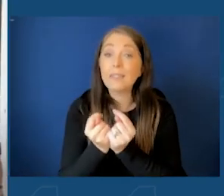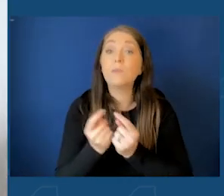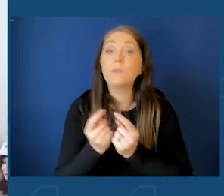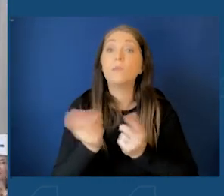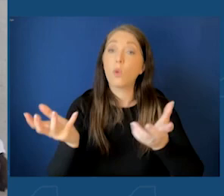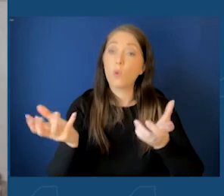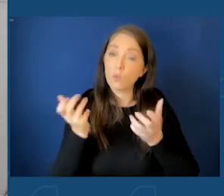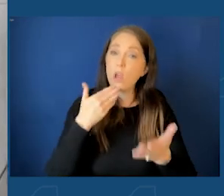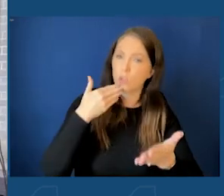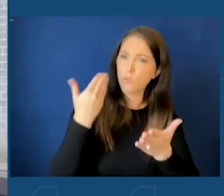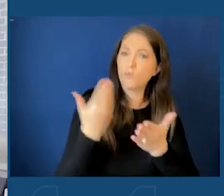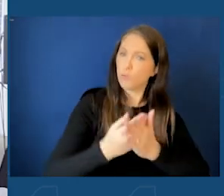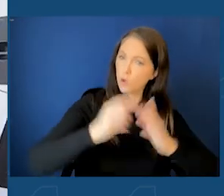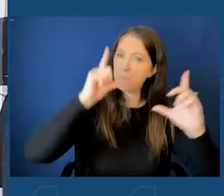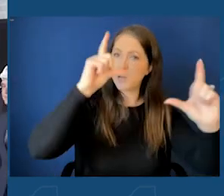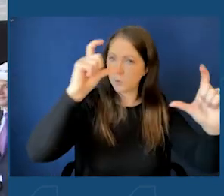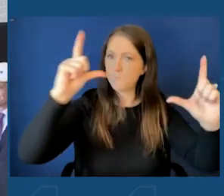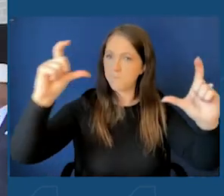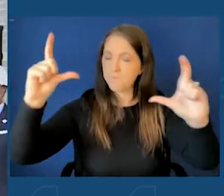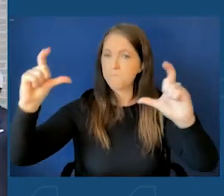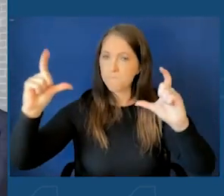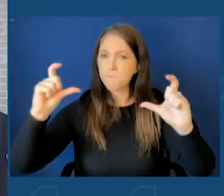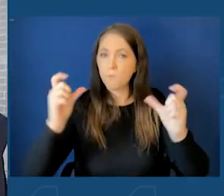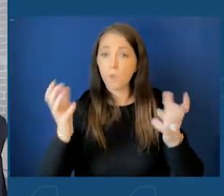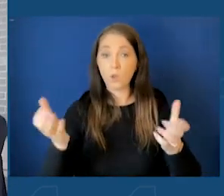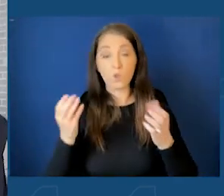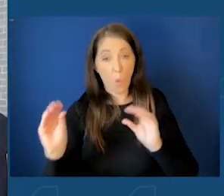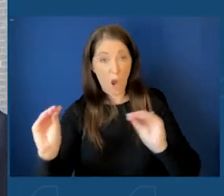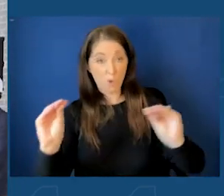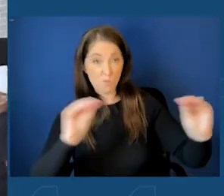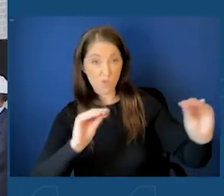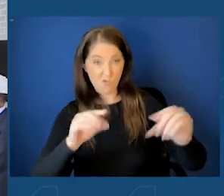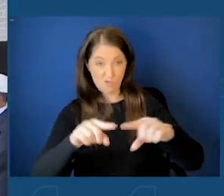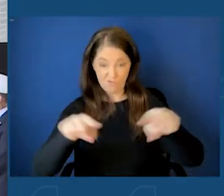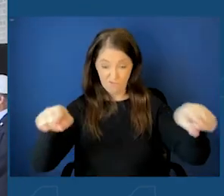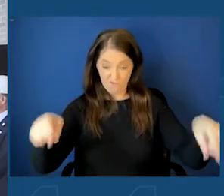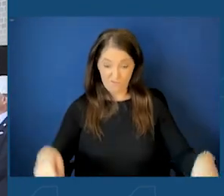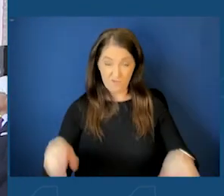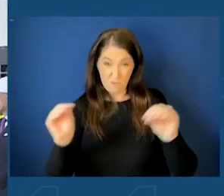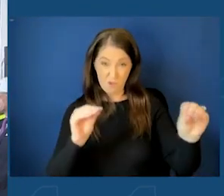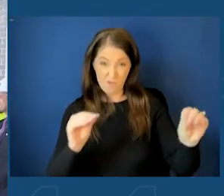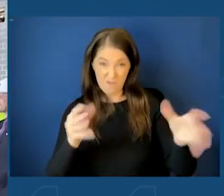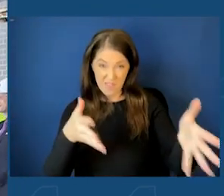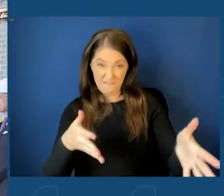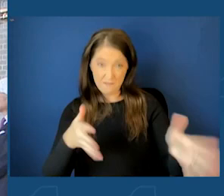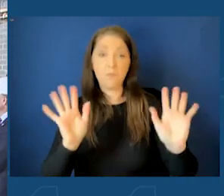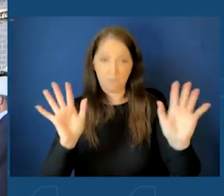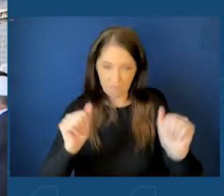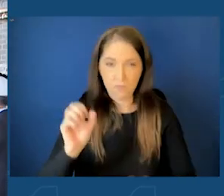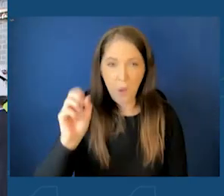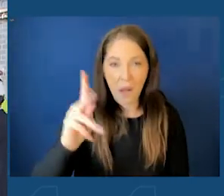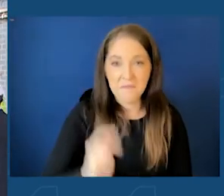good shots. Do we want to move this podium or do you want to leave this podium? Okay, guys.